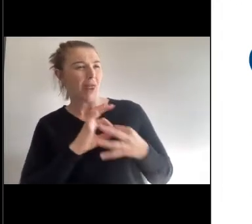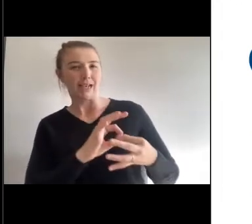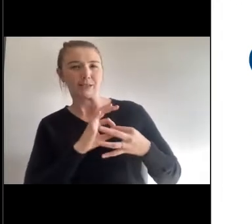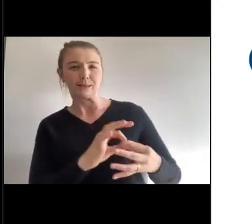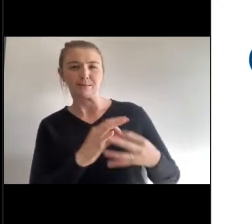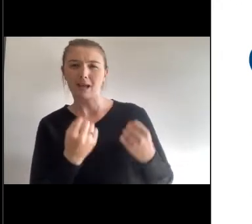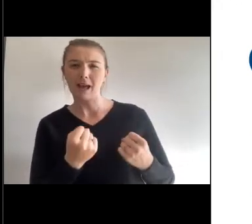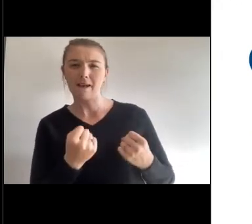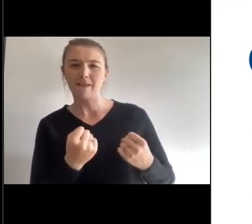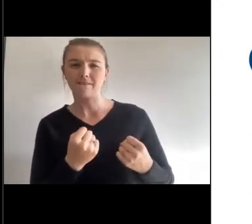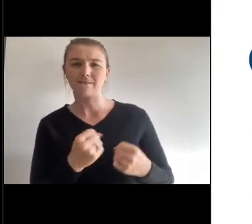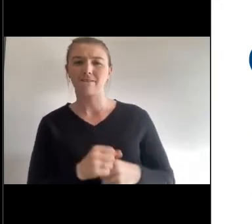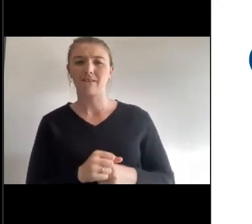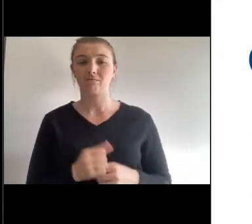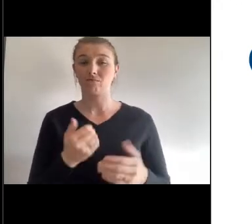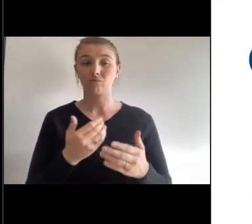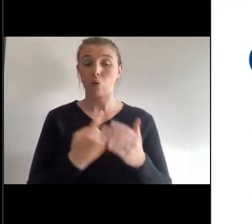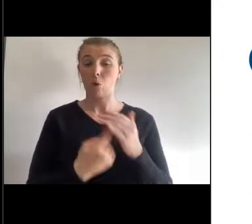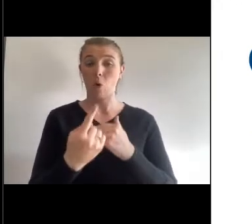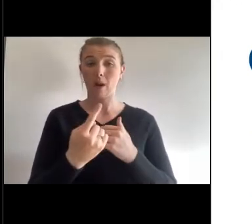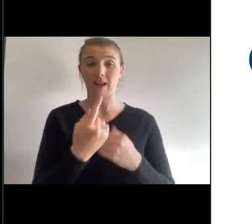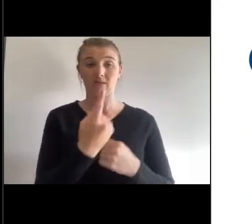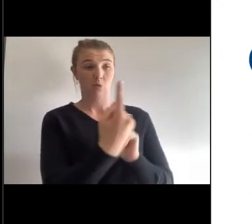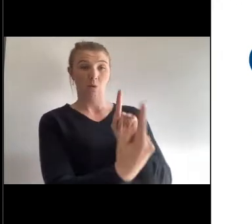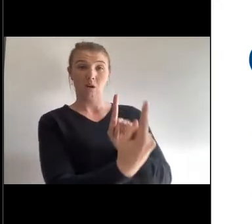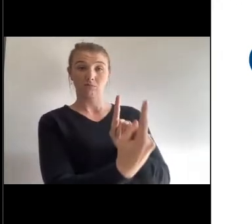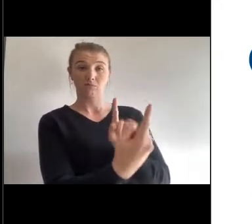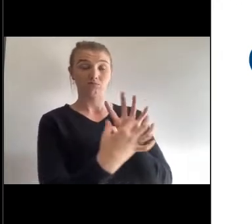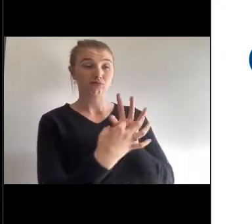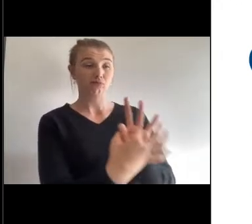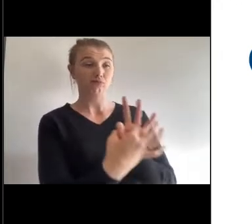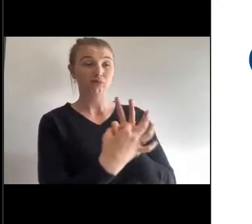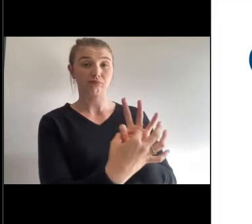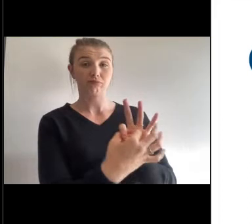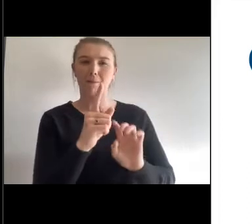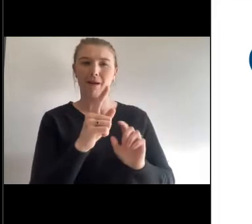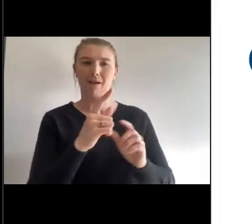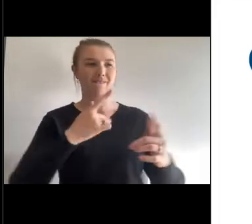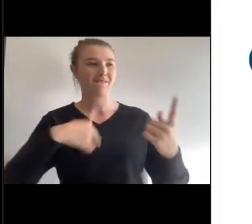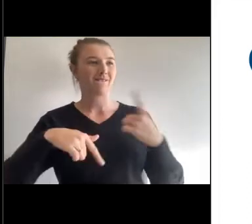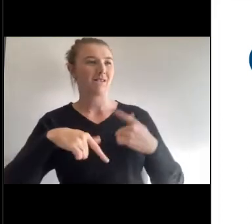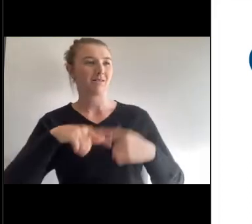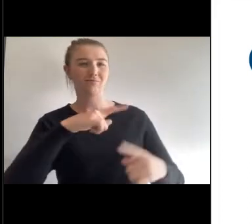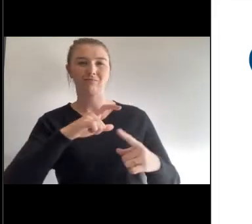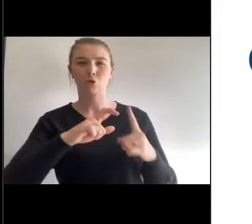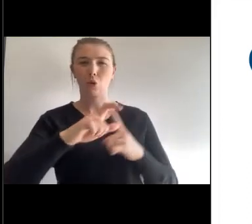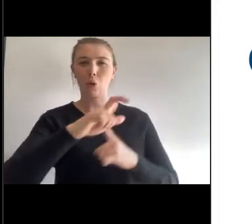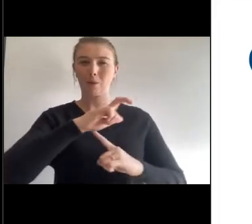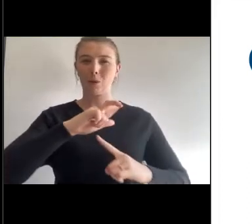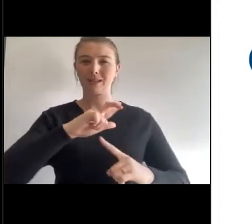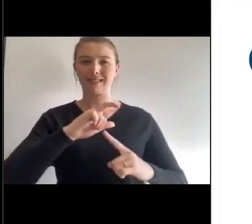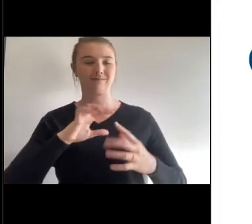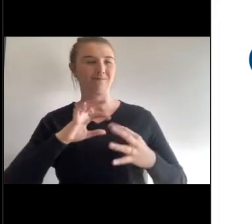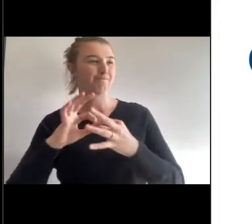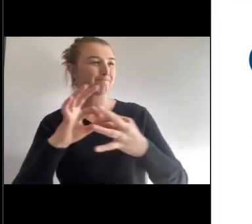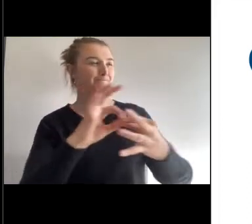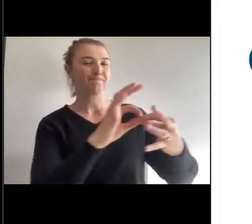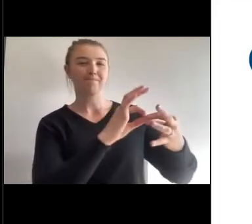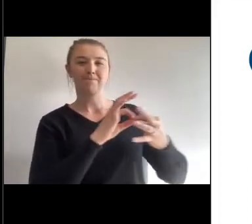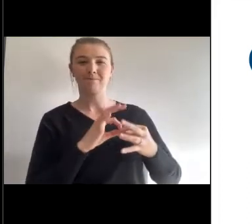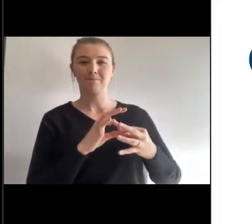connection with individuals. It's about connection with the whole sense of community. It's about feeling connected with people as role models